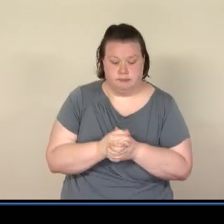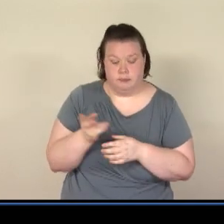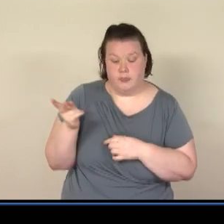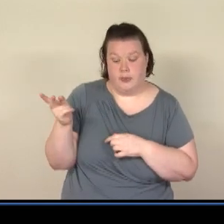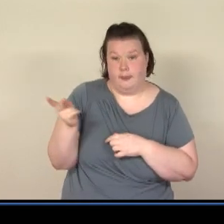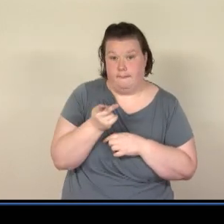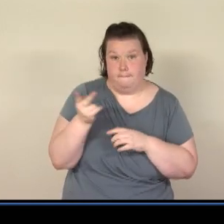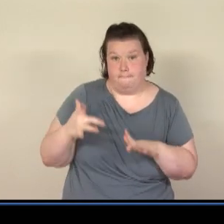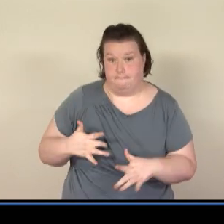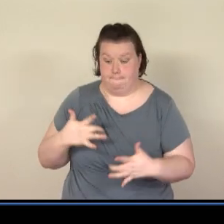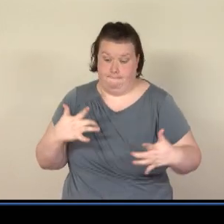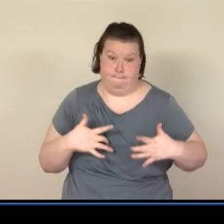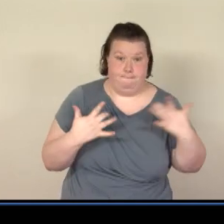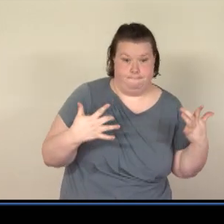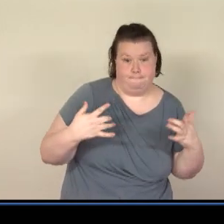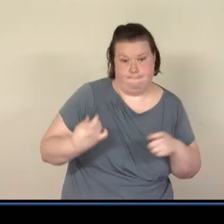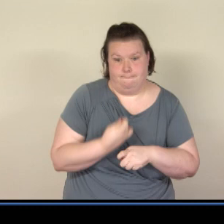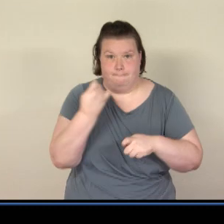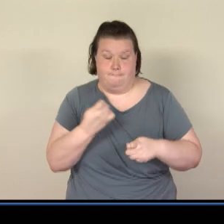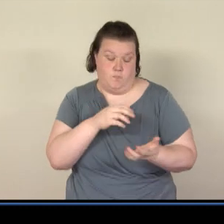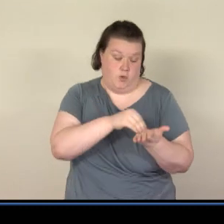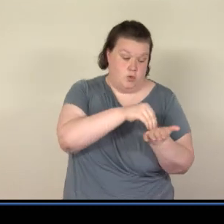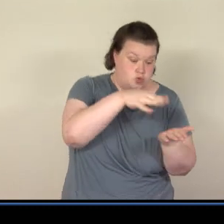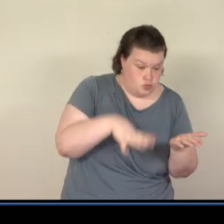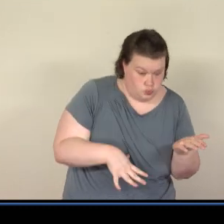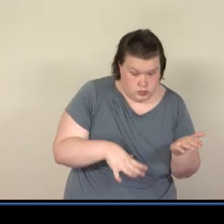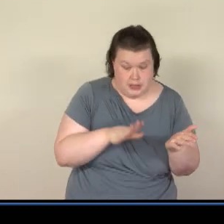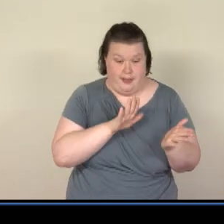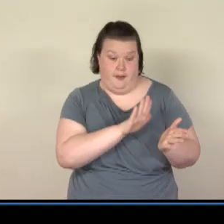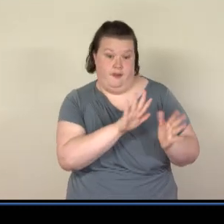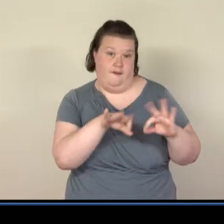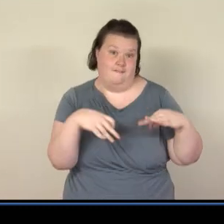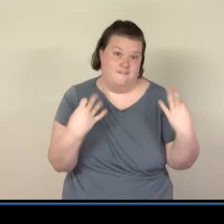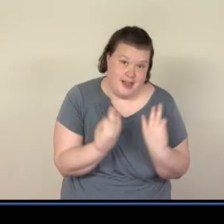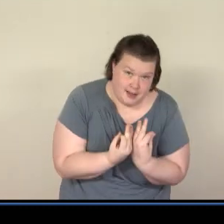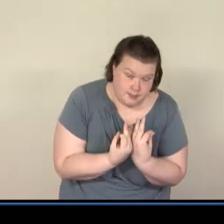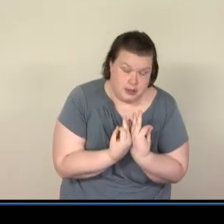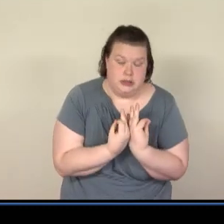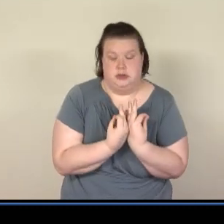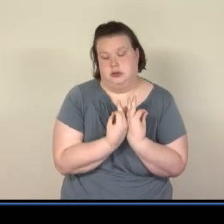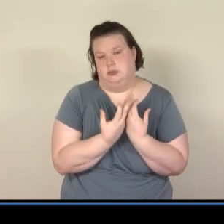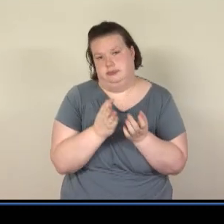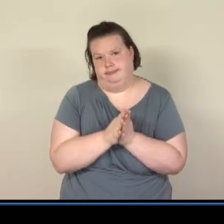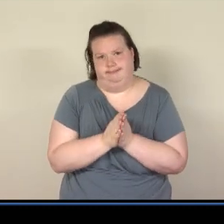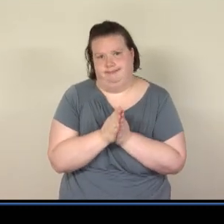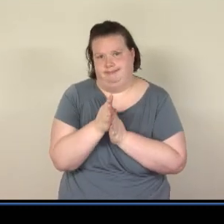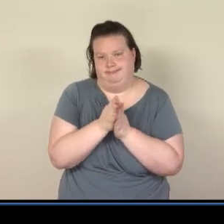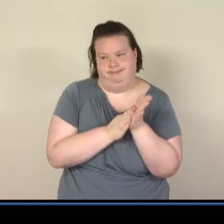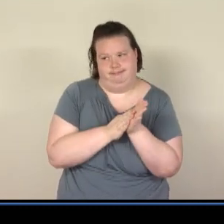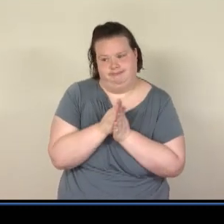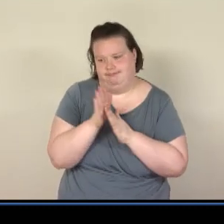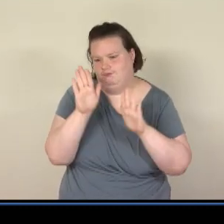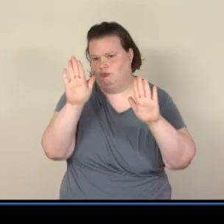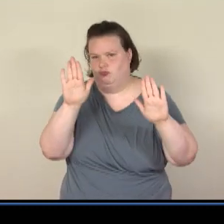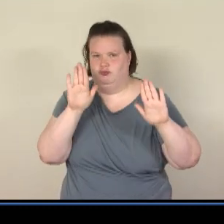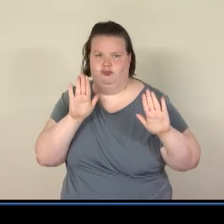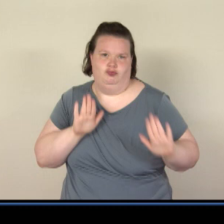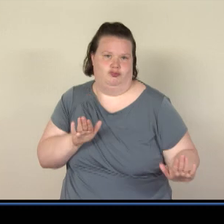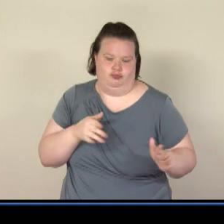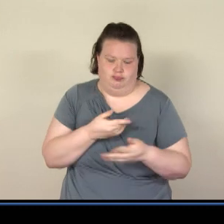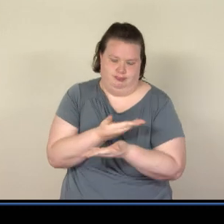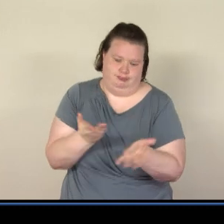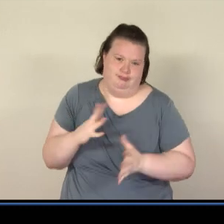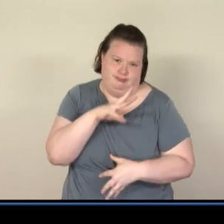our students and their families, and it was just a great event for everyone, including our staff